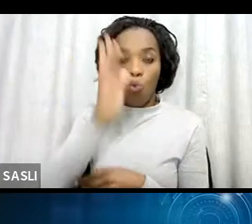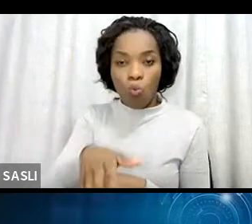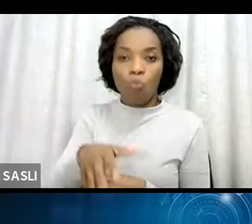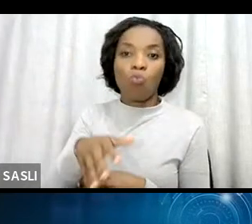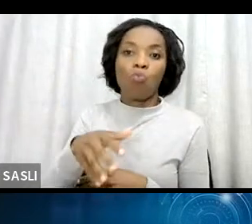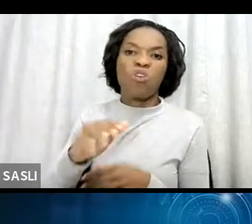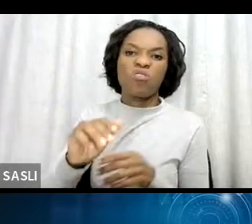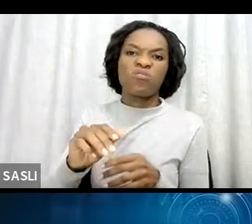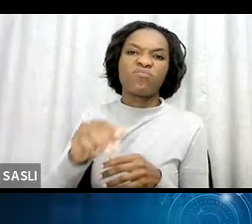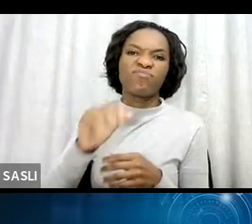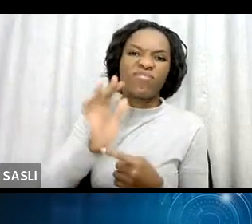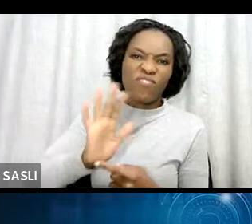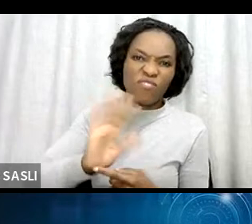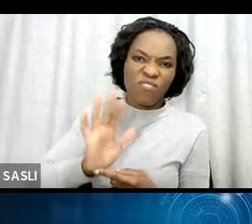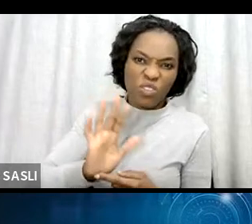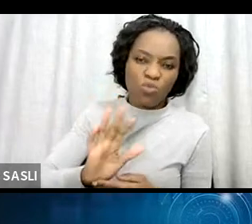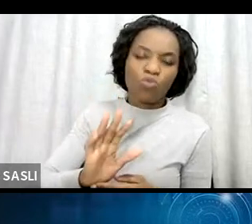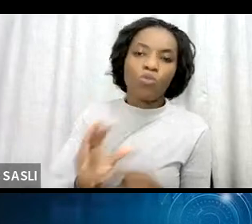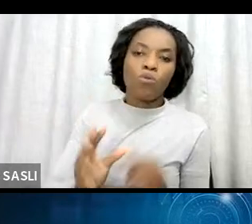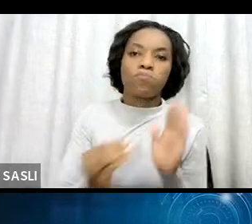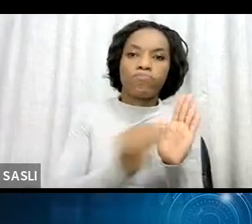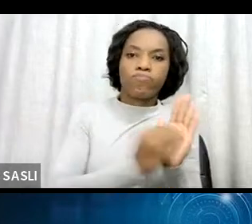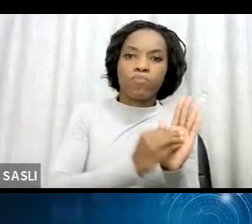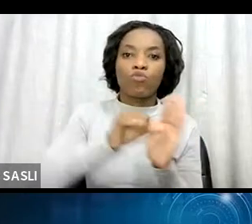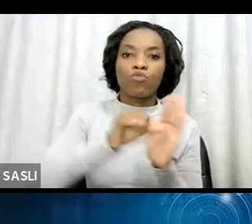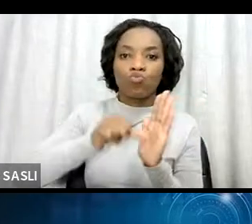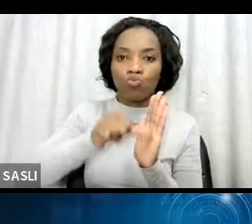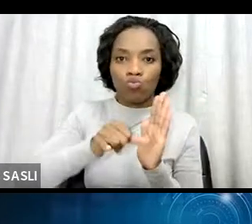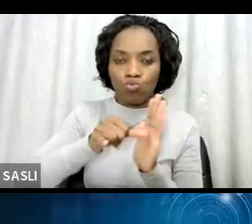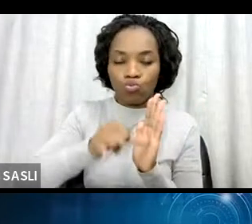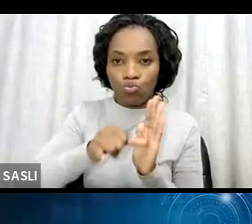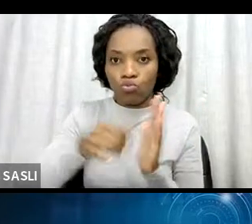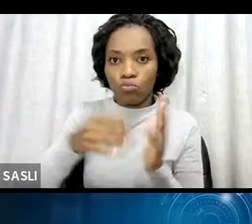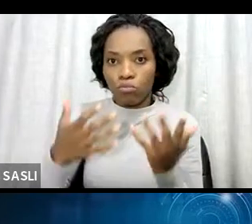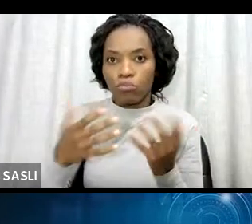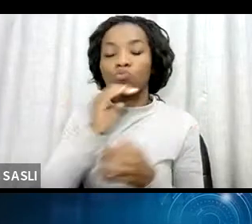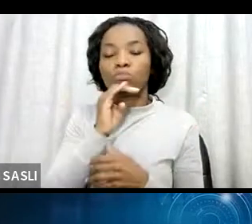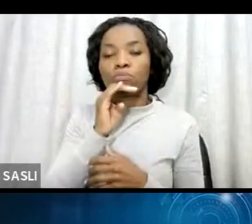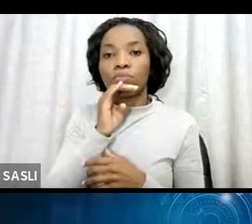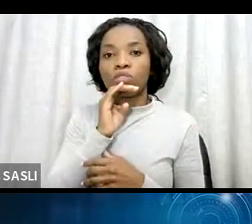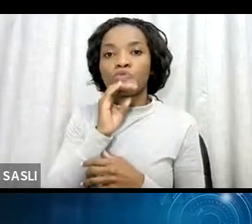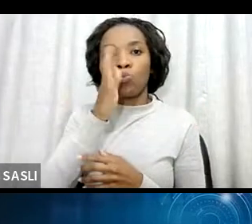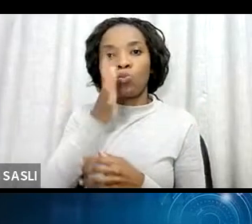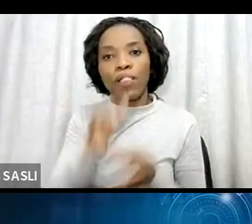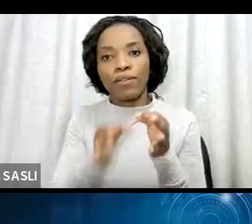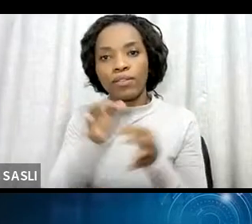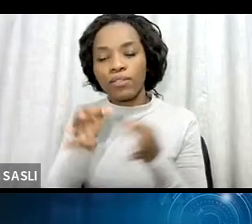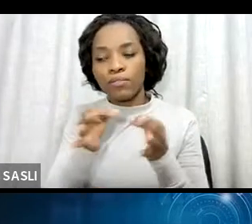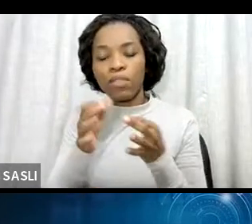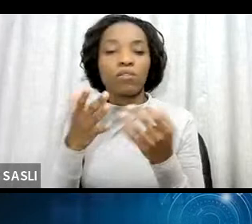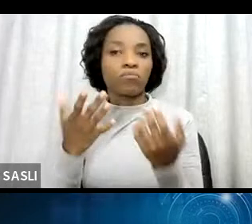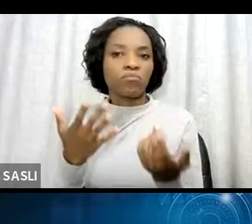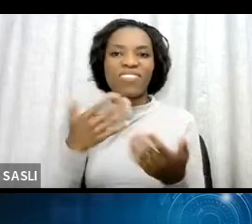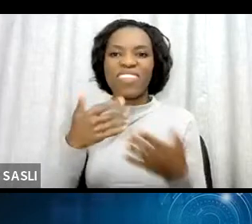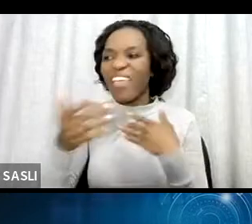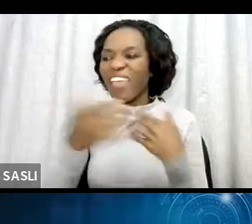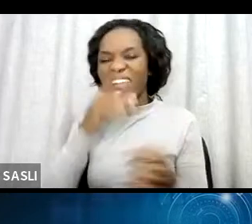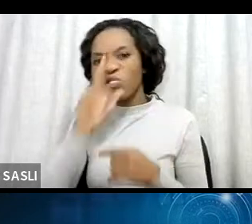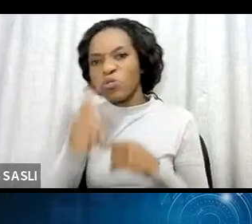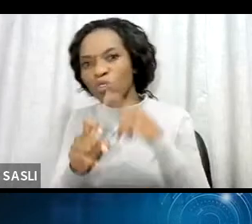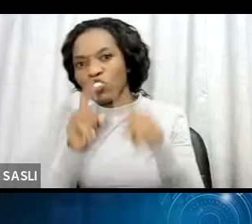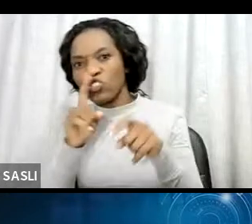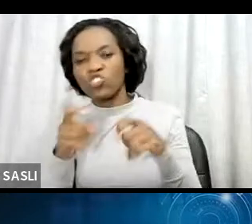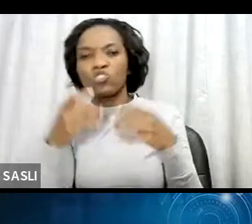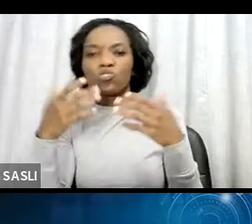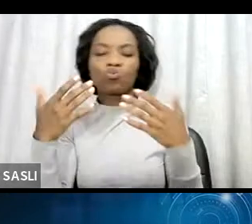YouTube. In the presentation, the contacts of who you may contact with regards to any specific query or subject matter,